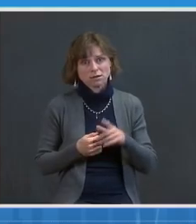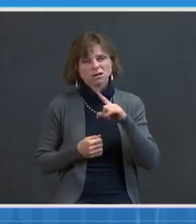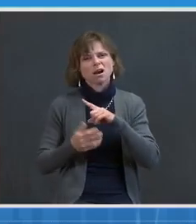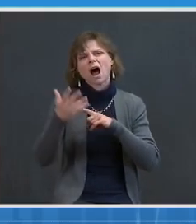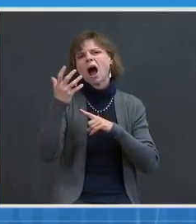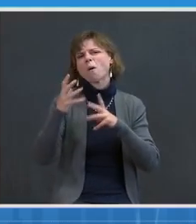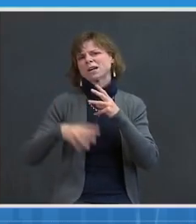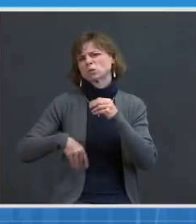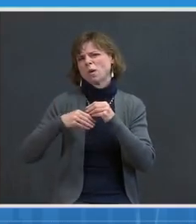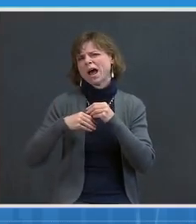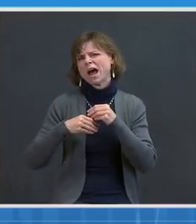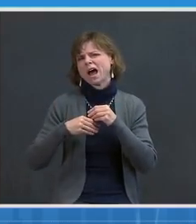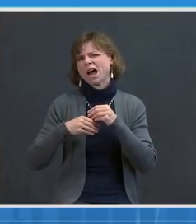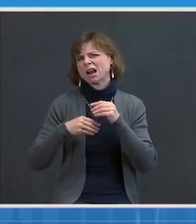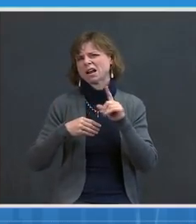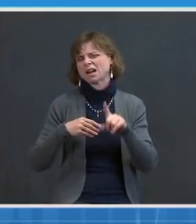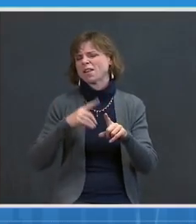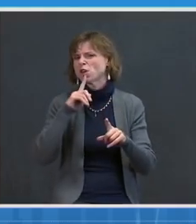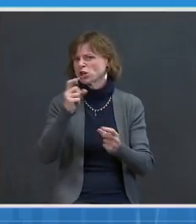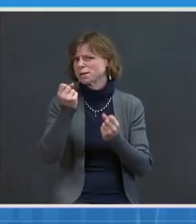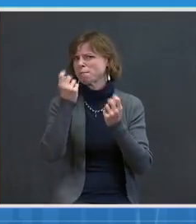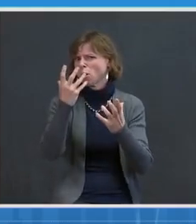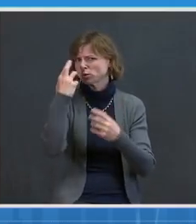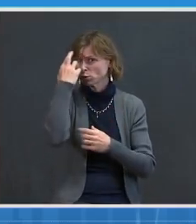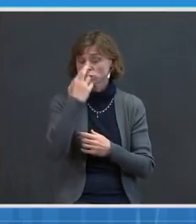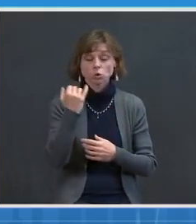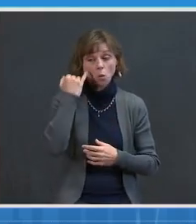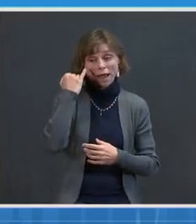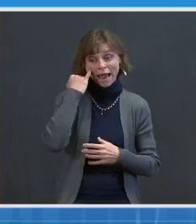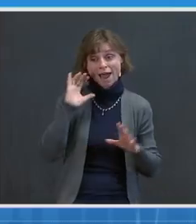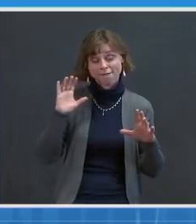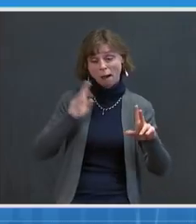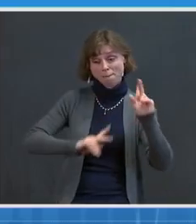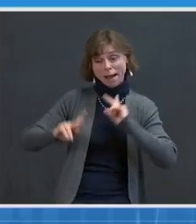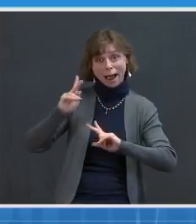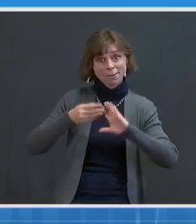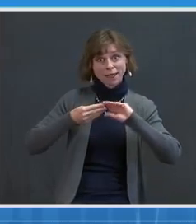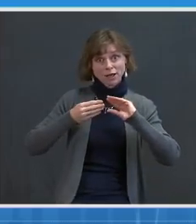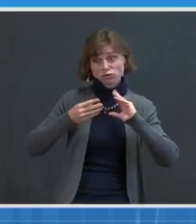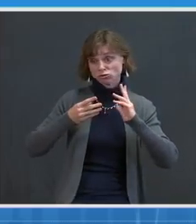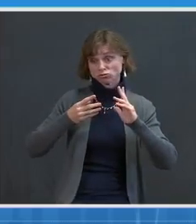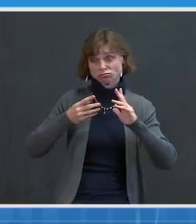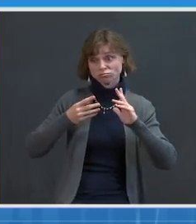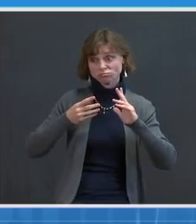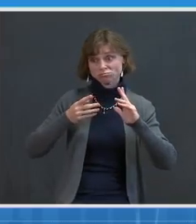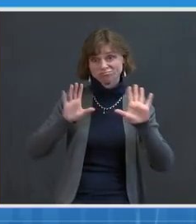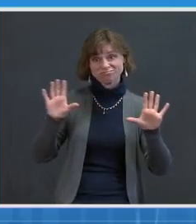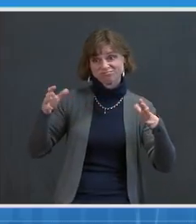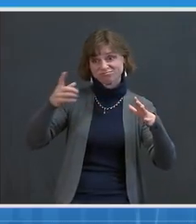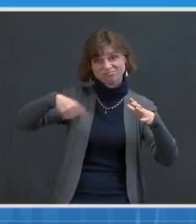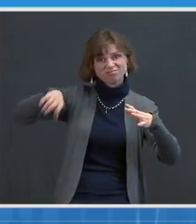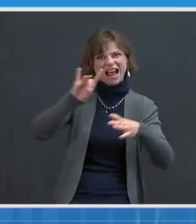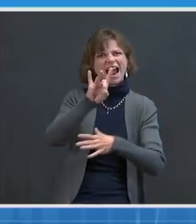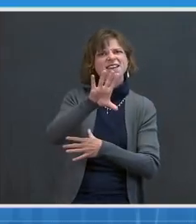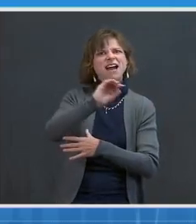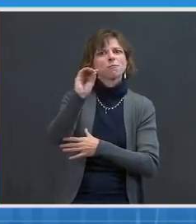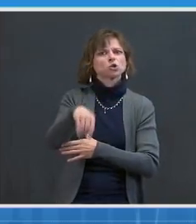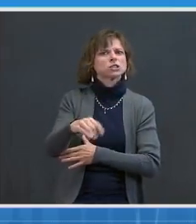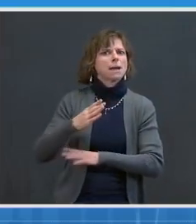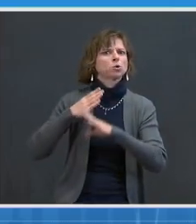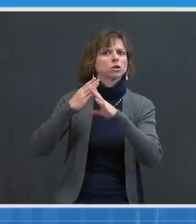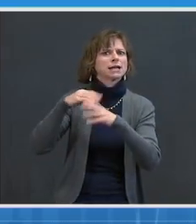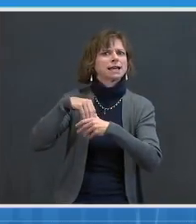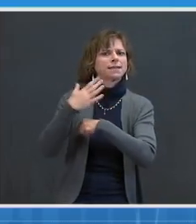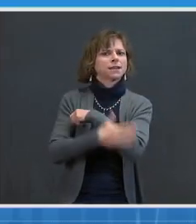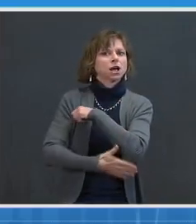important that these are local rates as well. So if you have a population rate that is 85% protected across the country, but a community